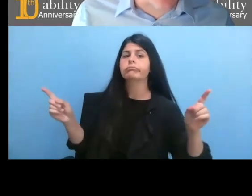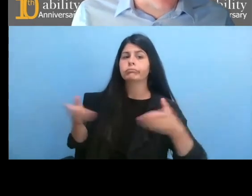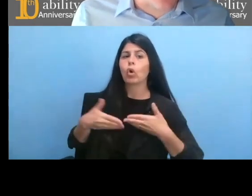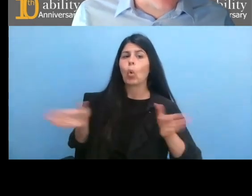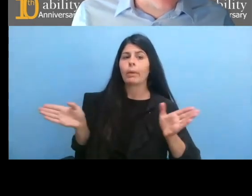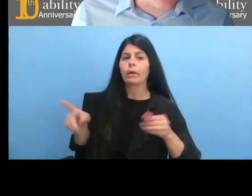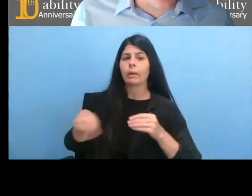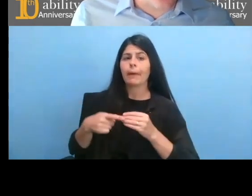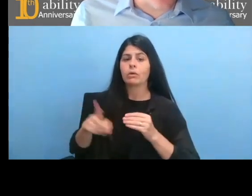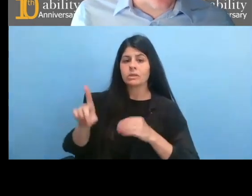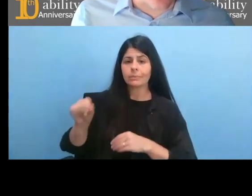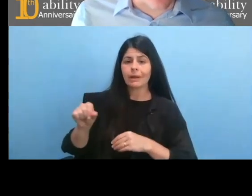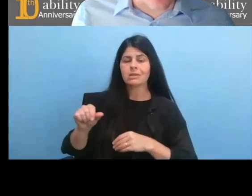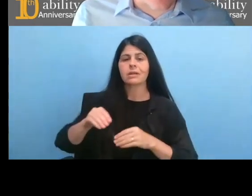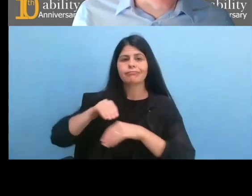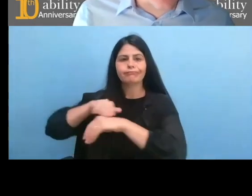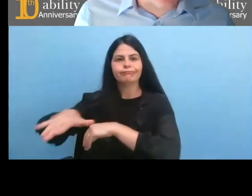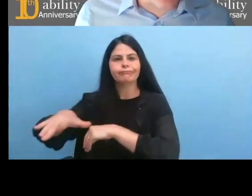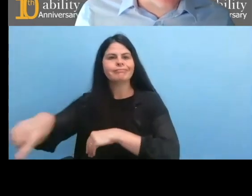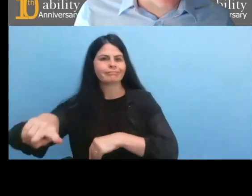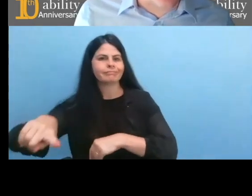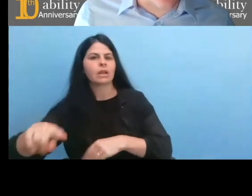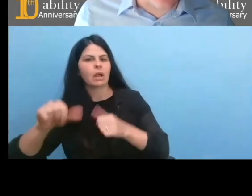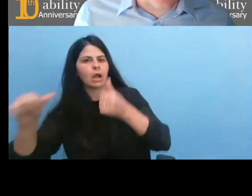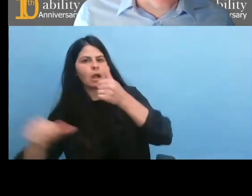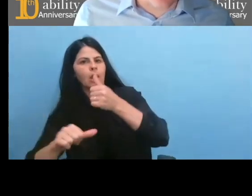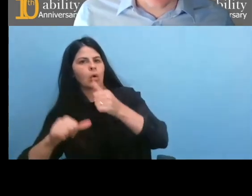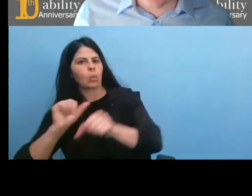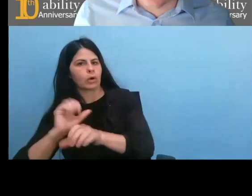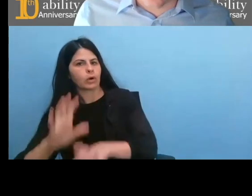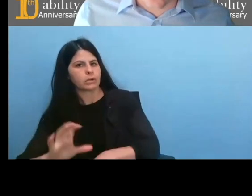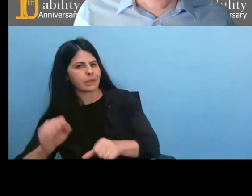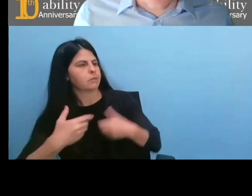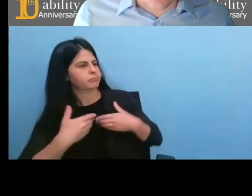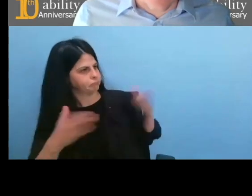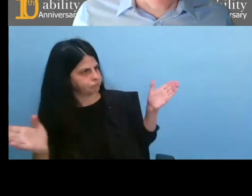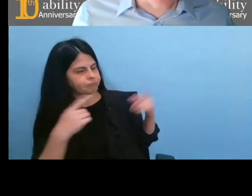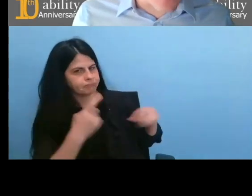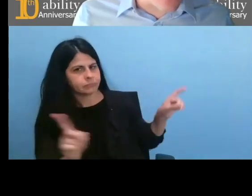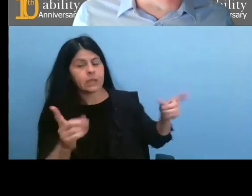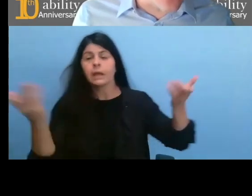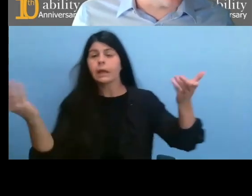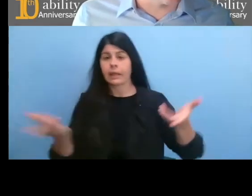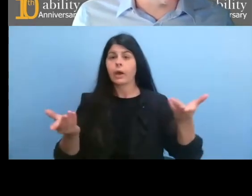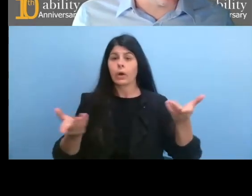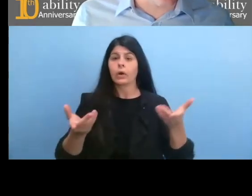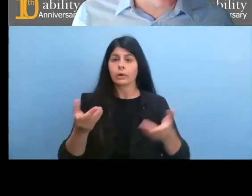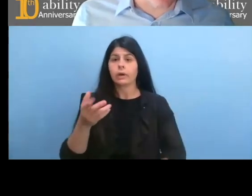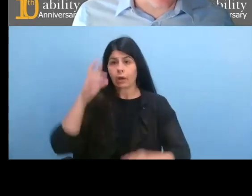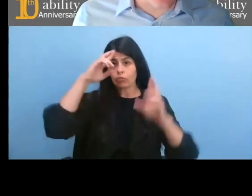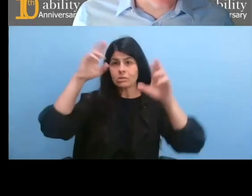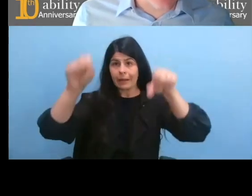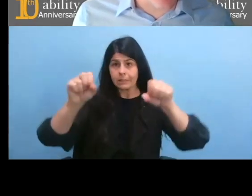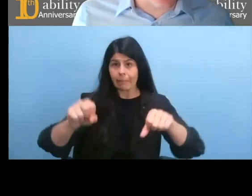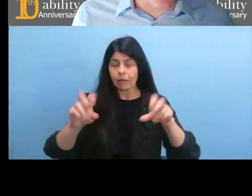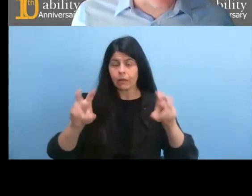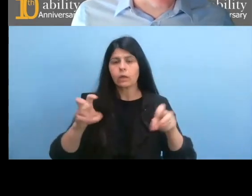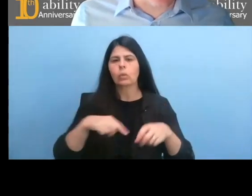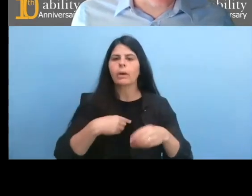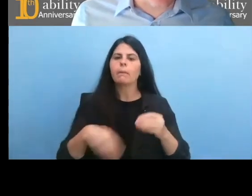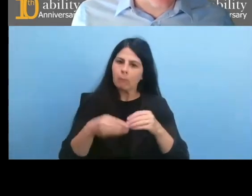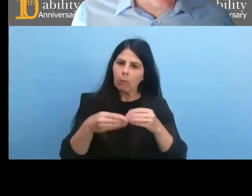at RespectAbility, we are a disability-led organization. We tend to be very open about our accommodations and